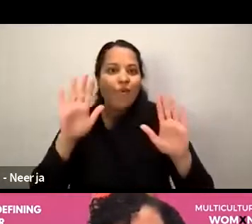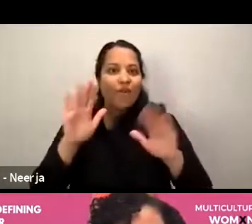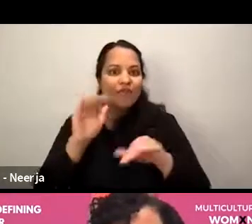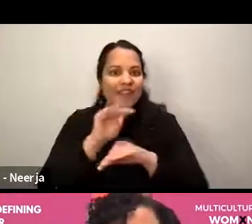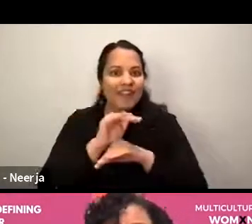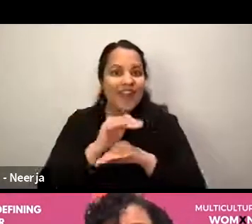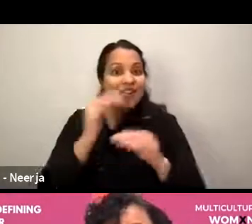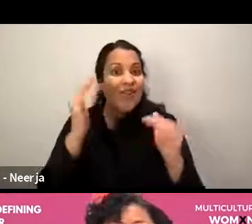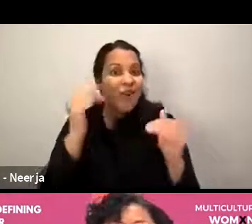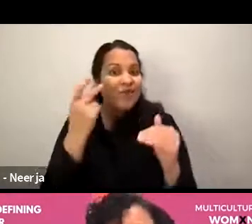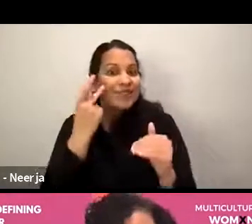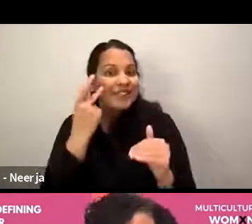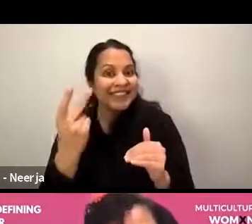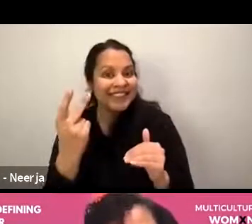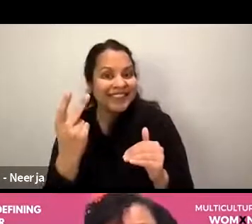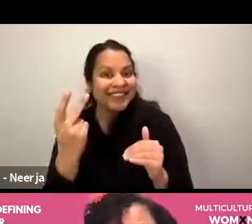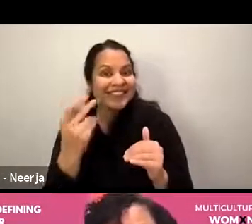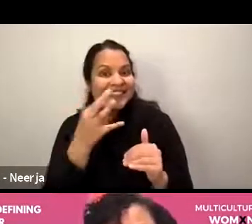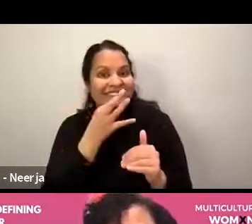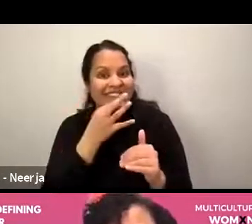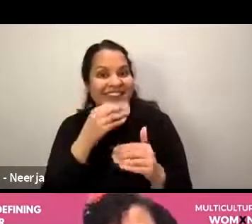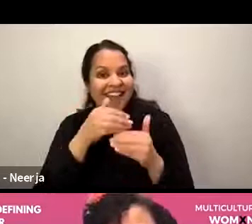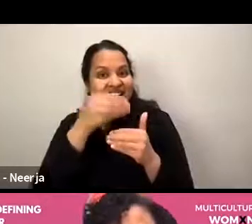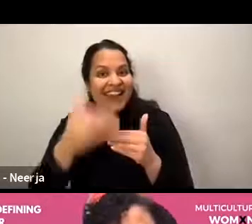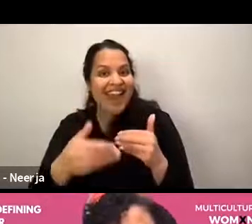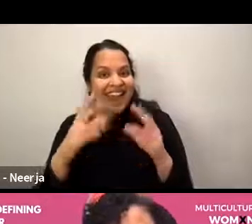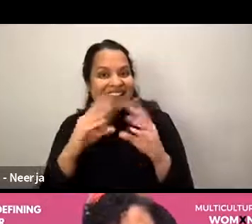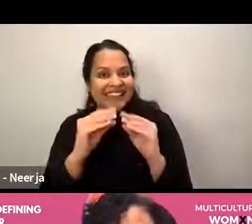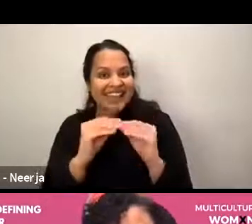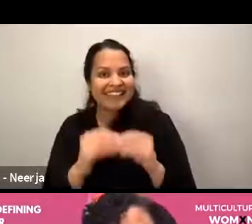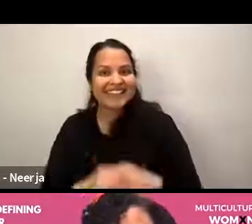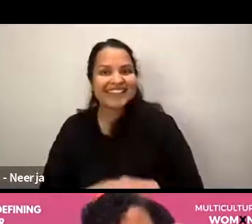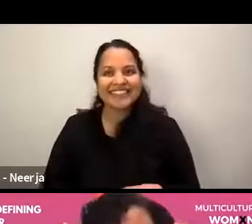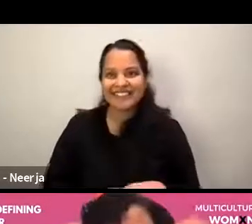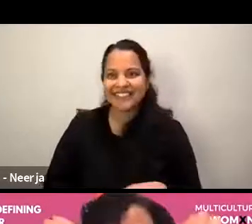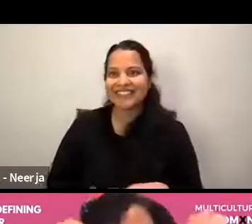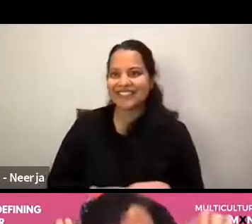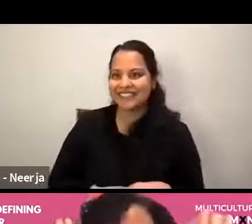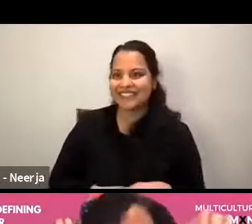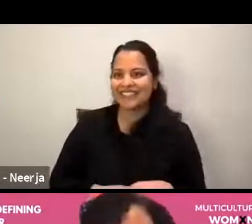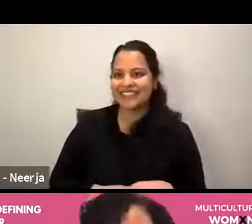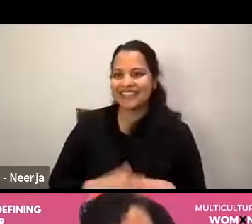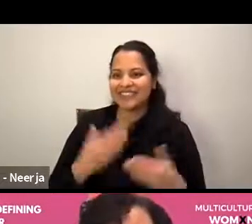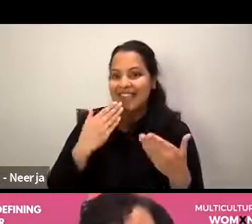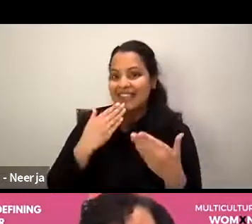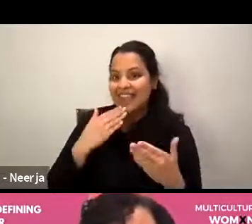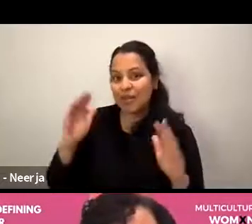the next 10 minutes. Thank you. Bye.